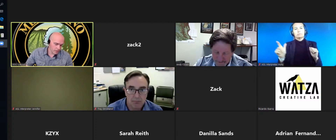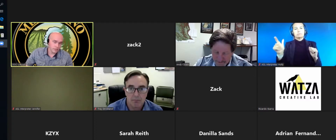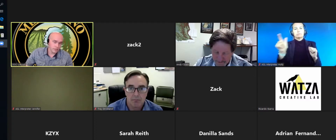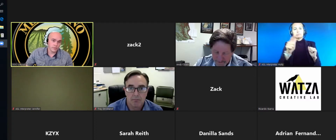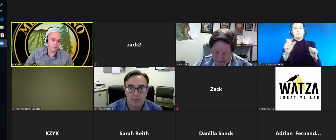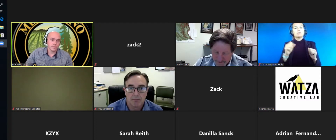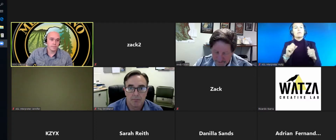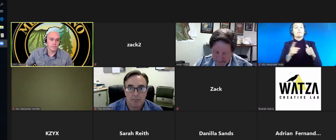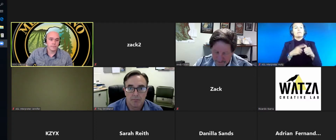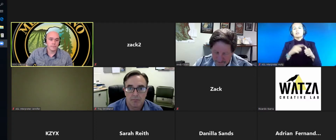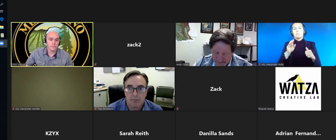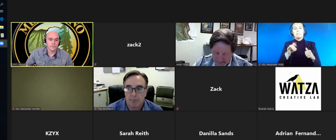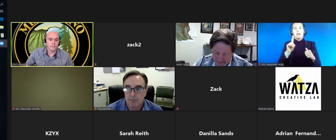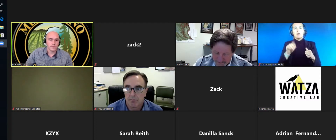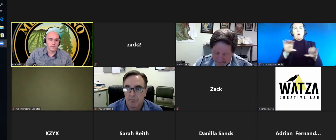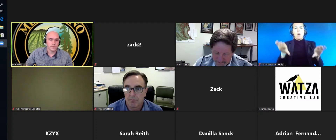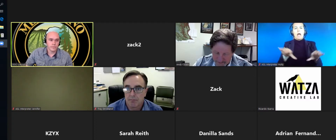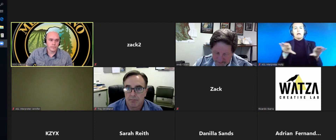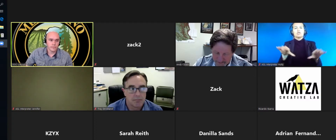Mendo Action News.